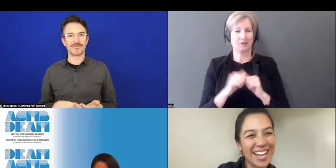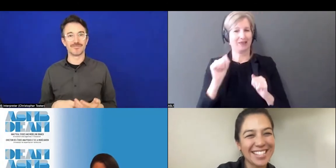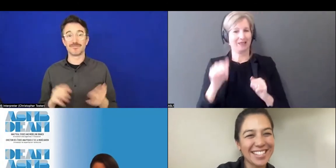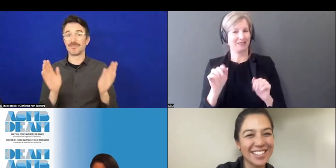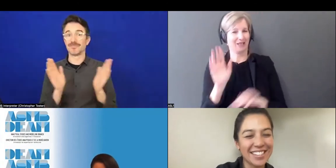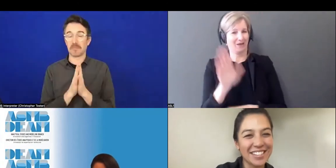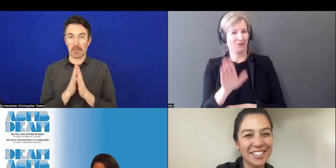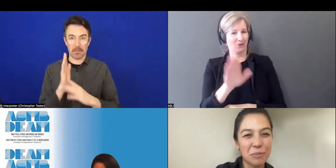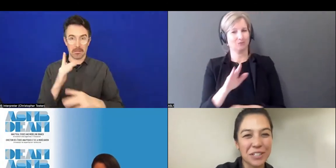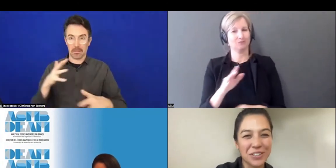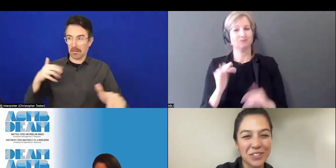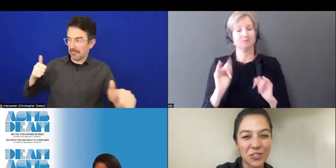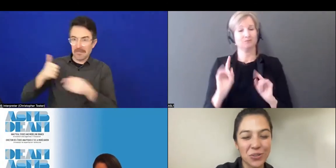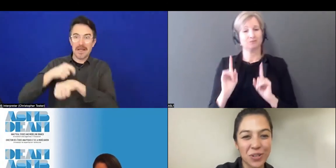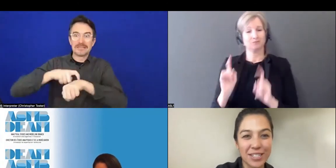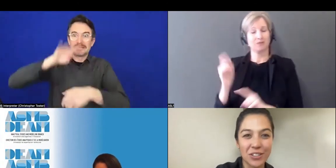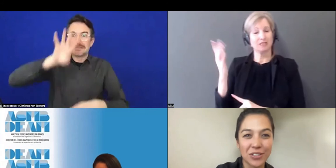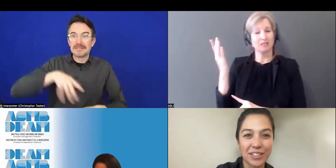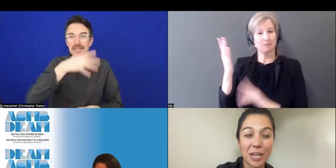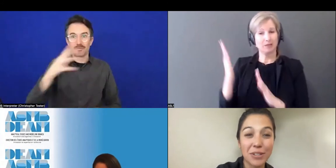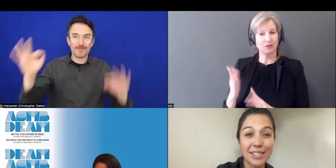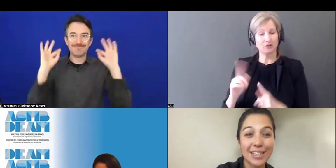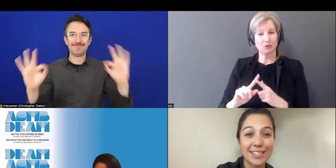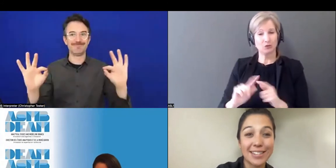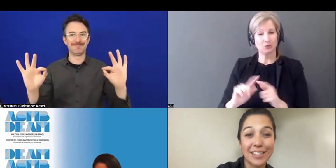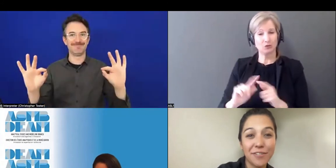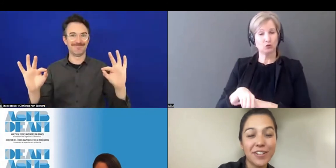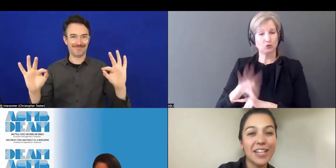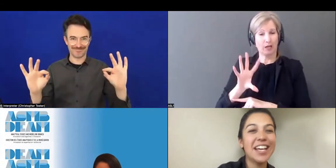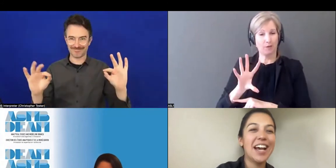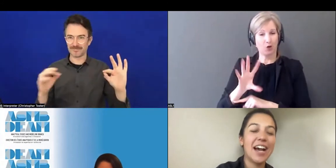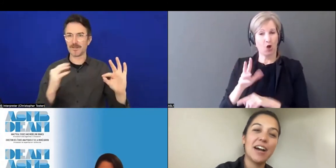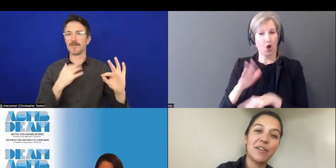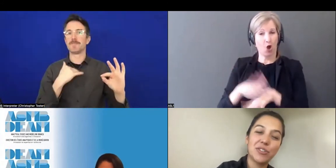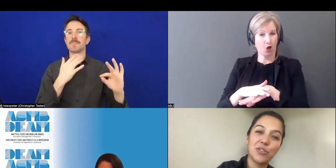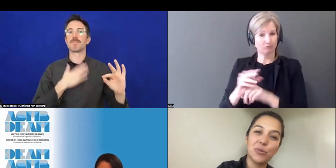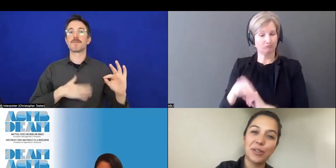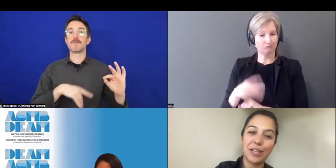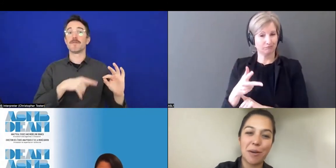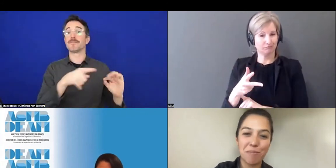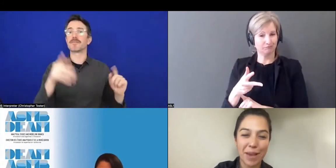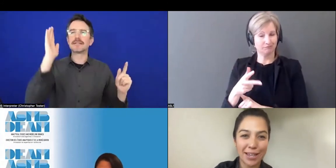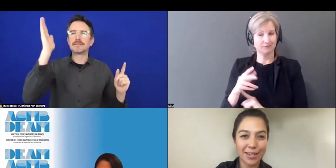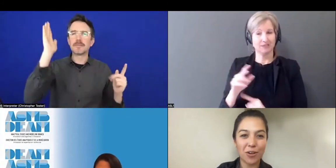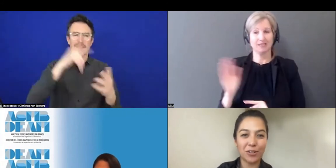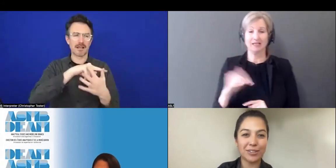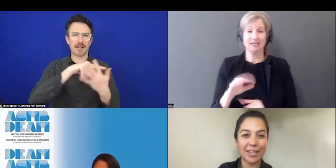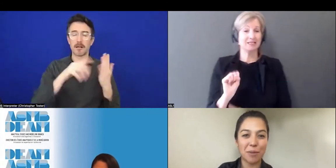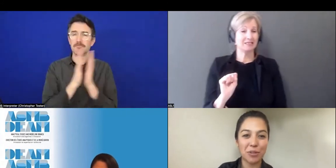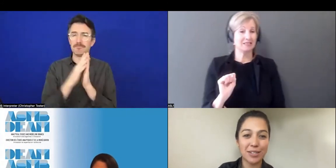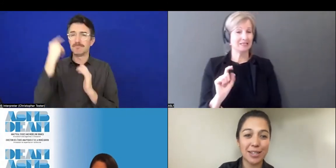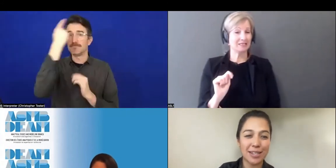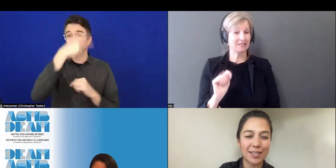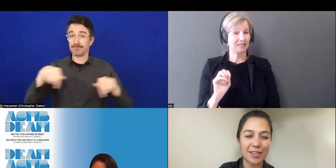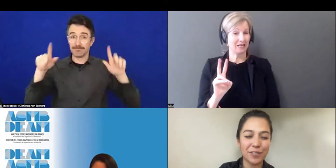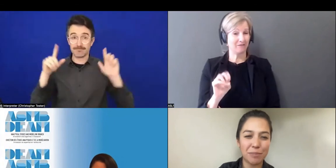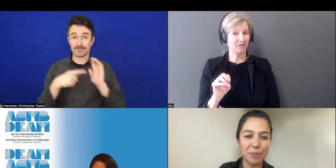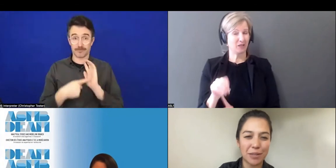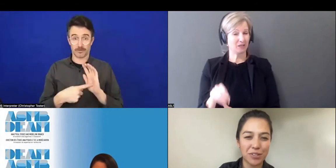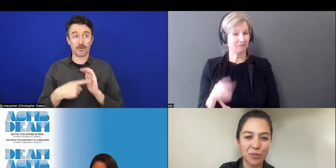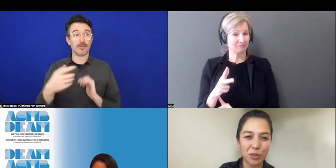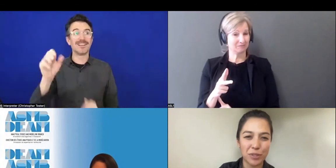will ask the speakers to turn on their cameras and Steve to come back on the cameras. And